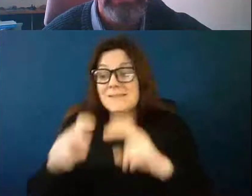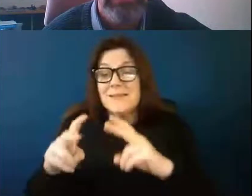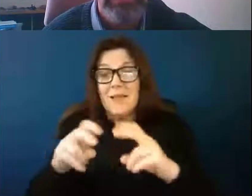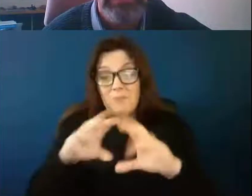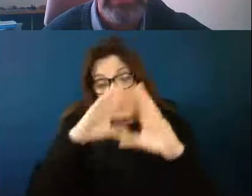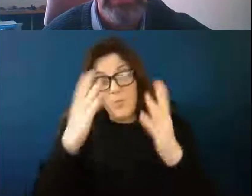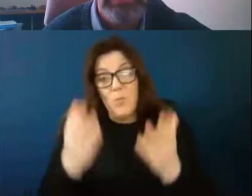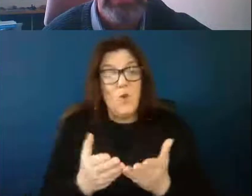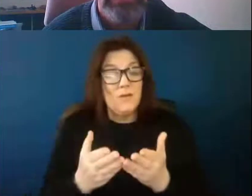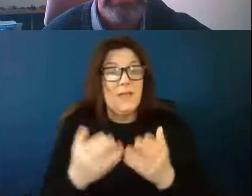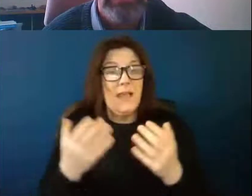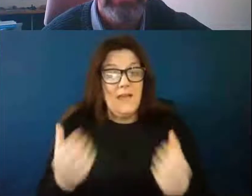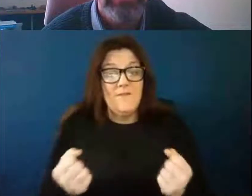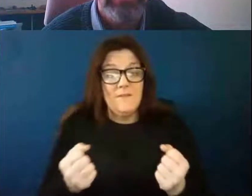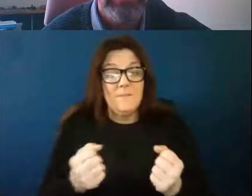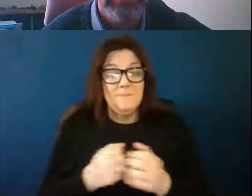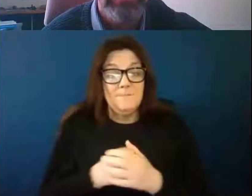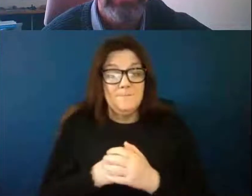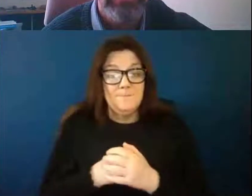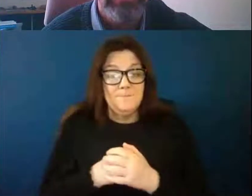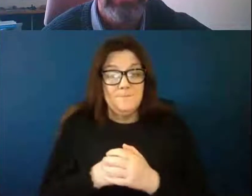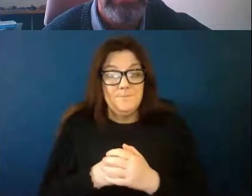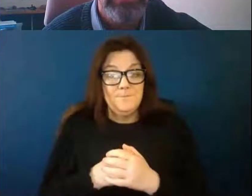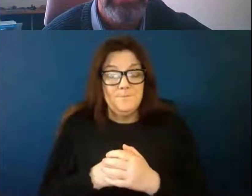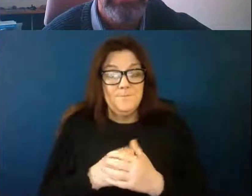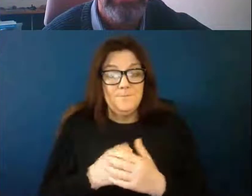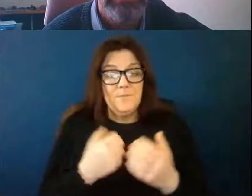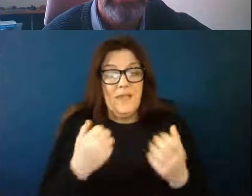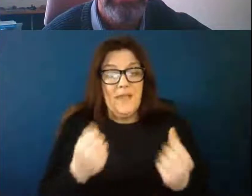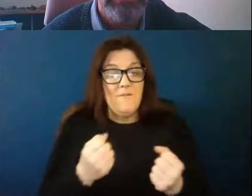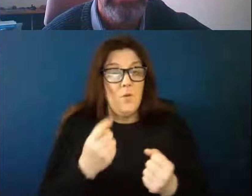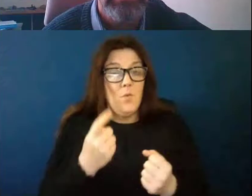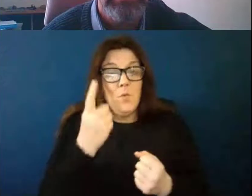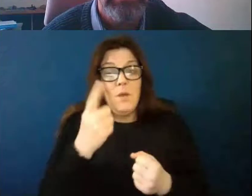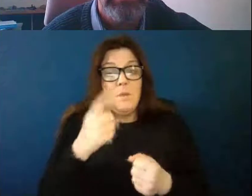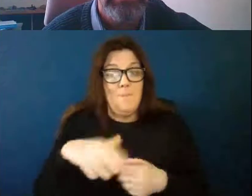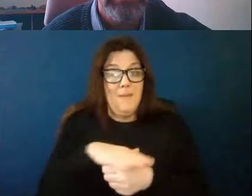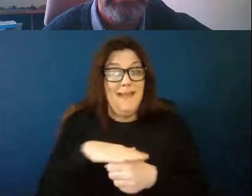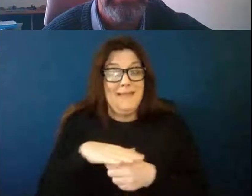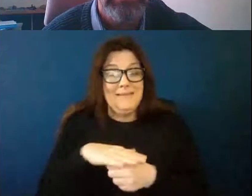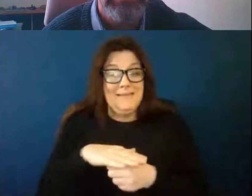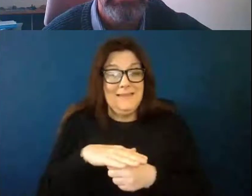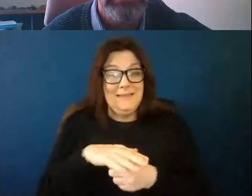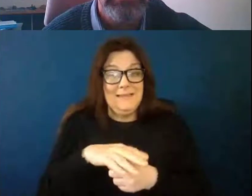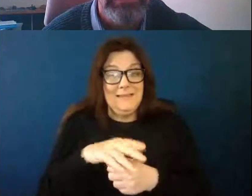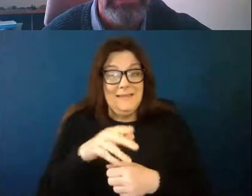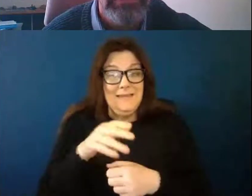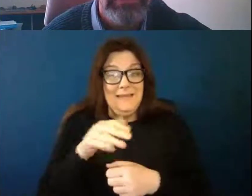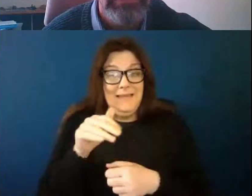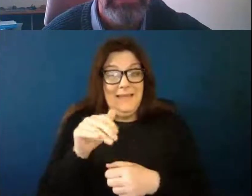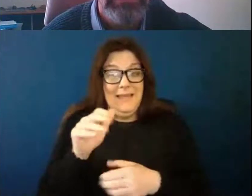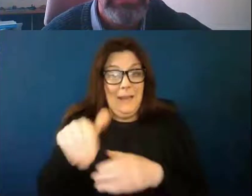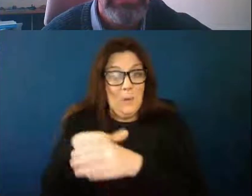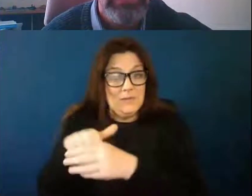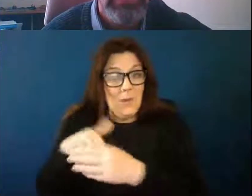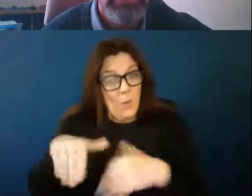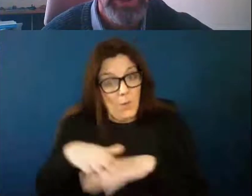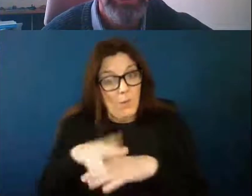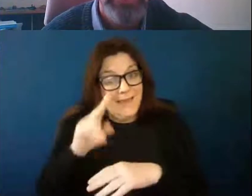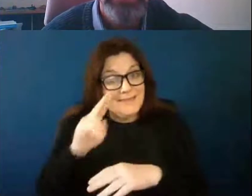world, really, so is there a place in Include that we can look at the case